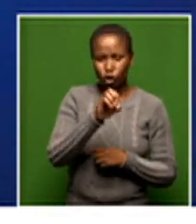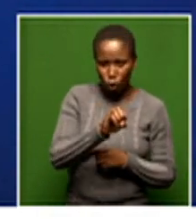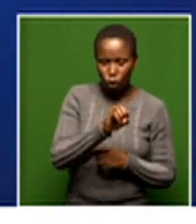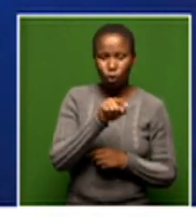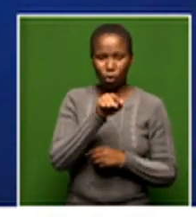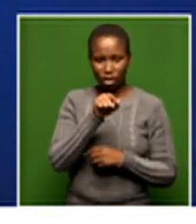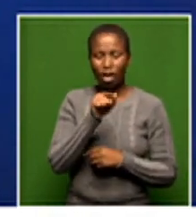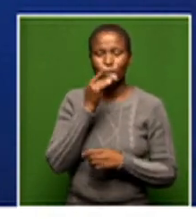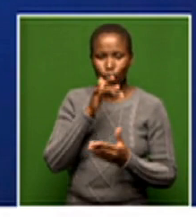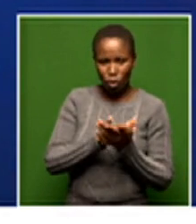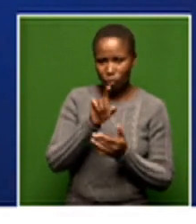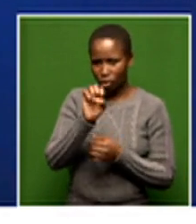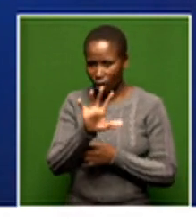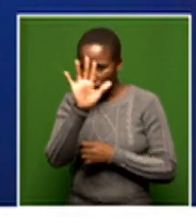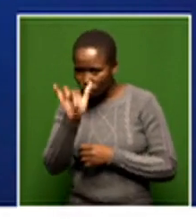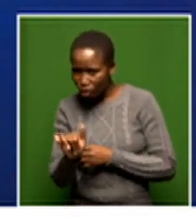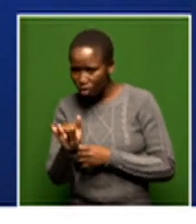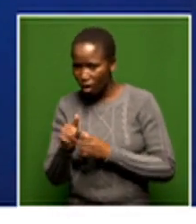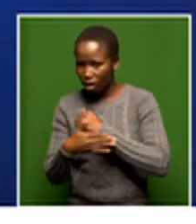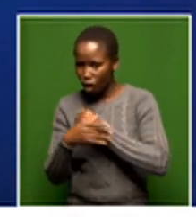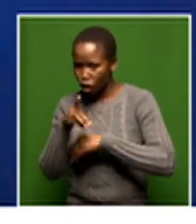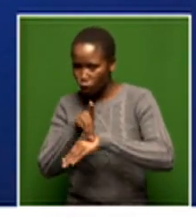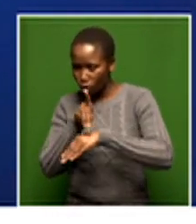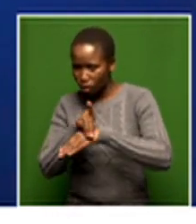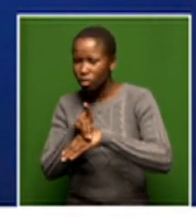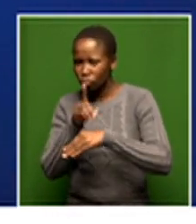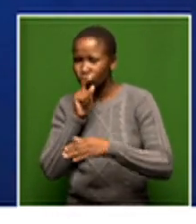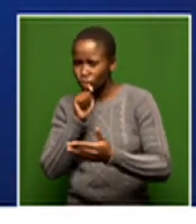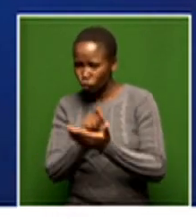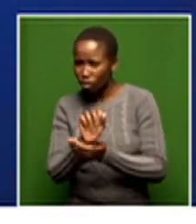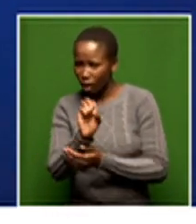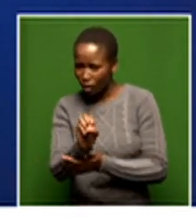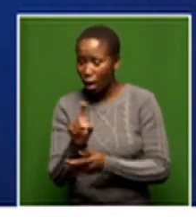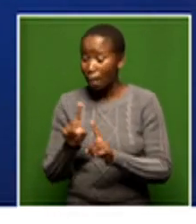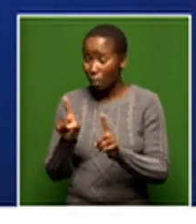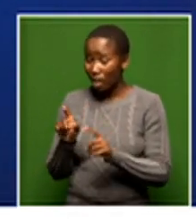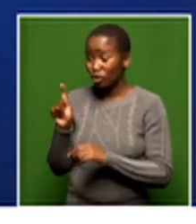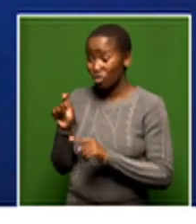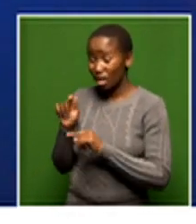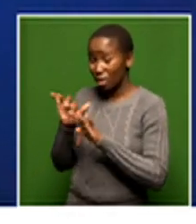trusted, or in South Africa, where the family doctors were trusted. In Tunisia, the institutions